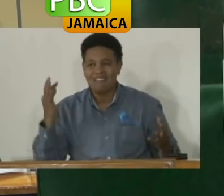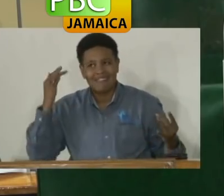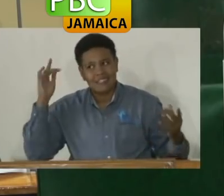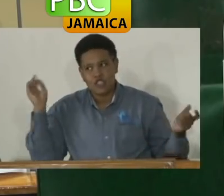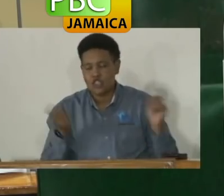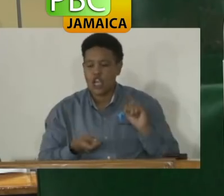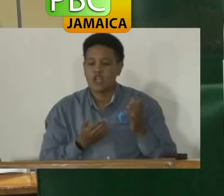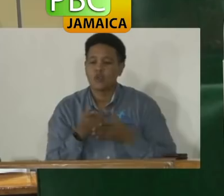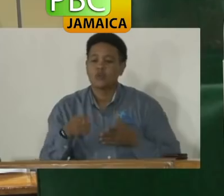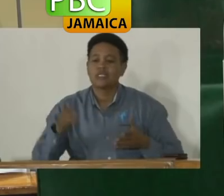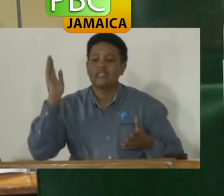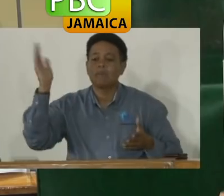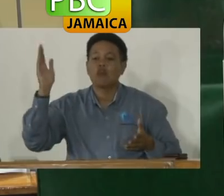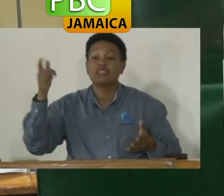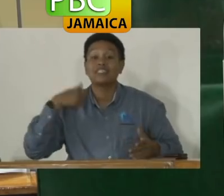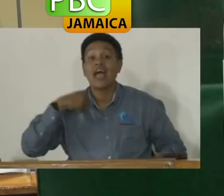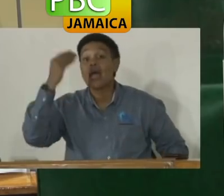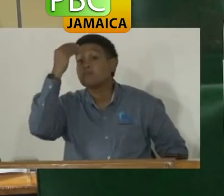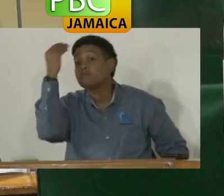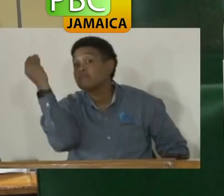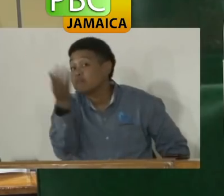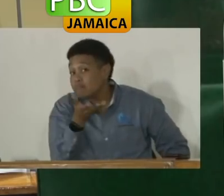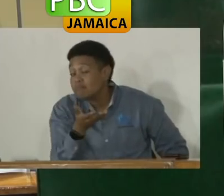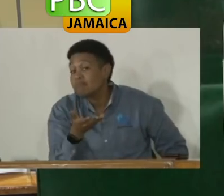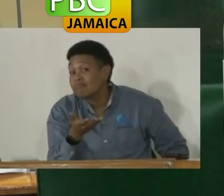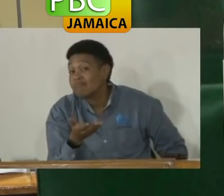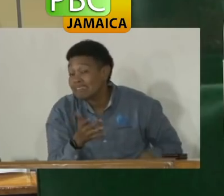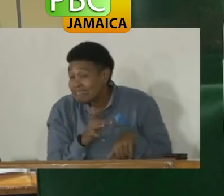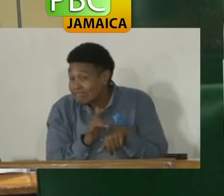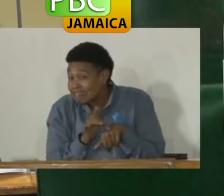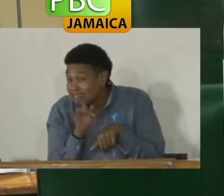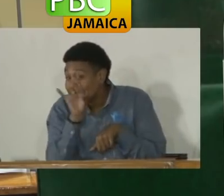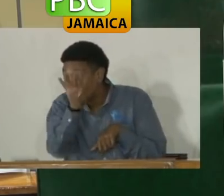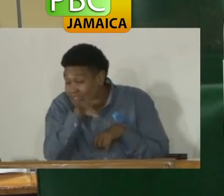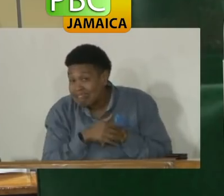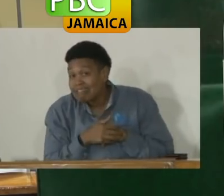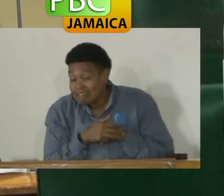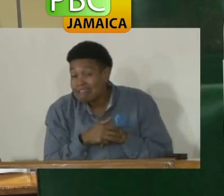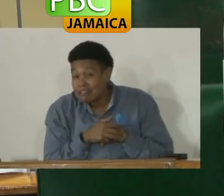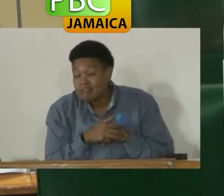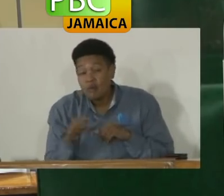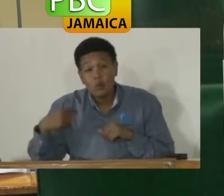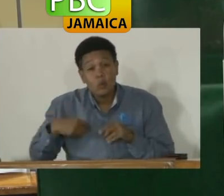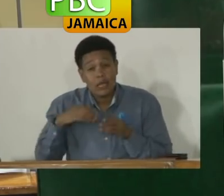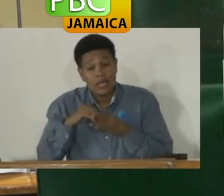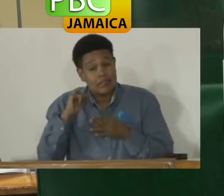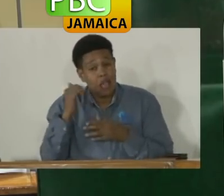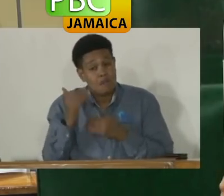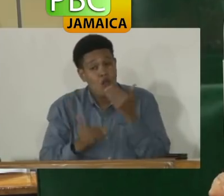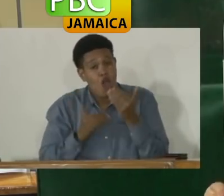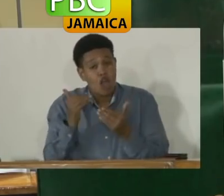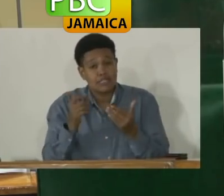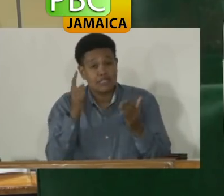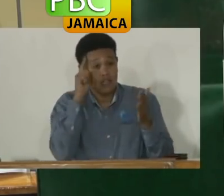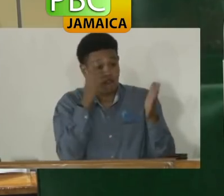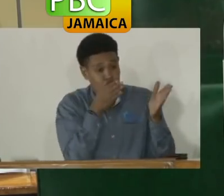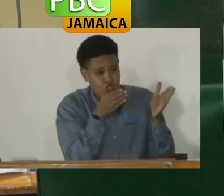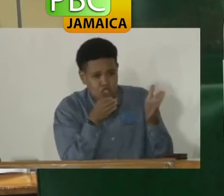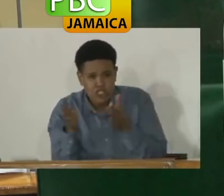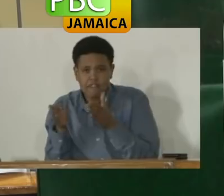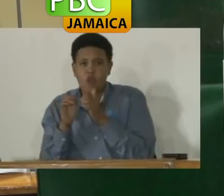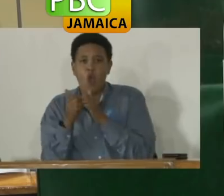this presentation, I am signaling that we are in that process of shifting how